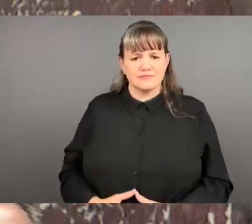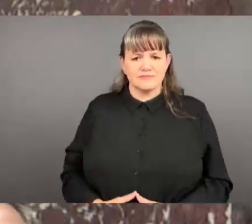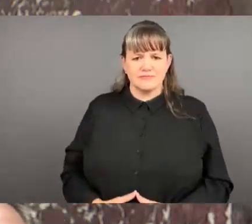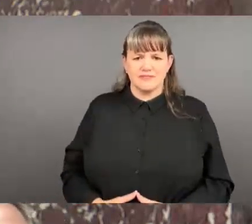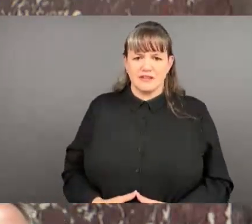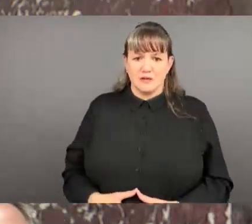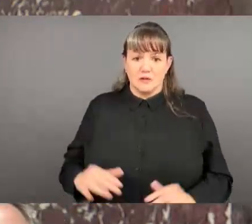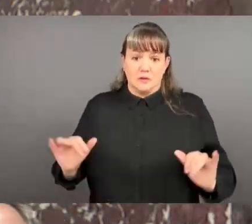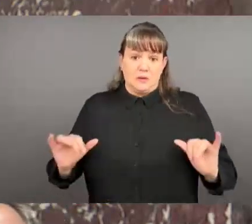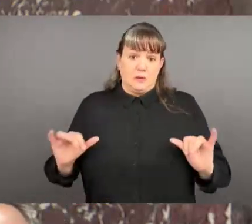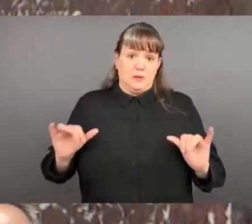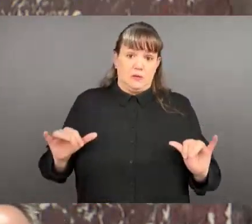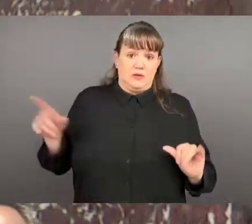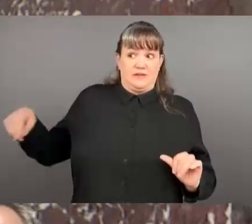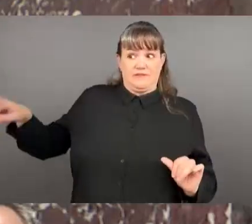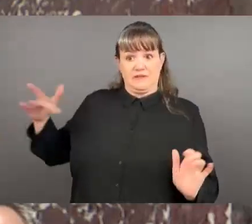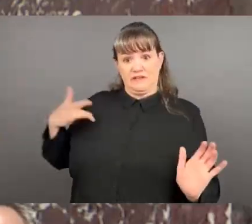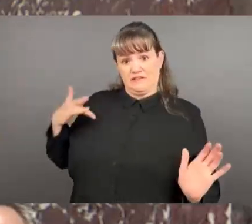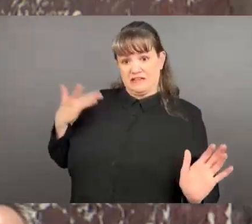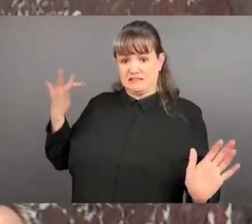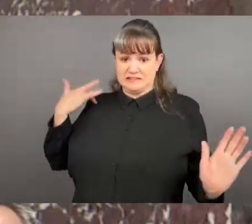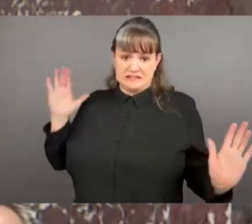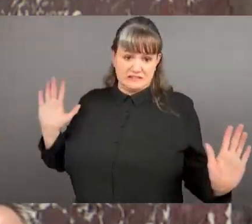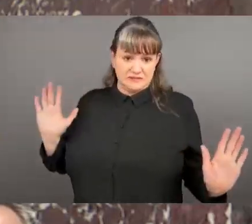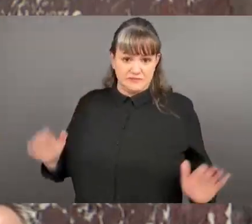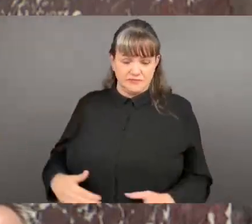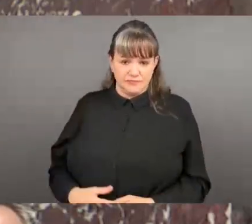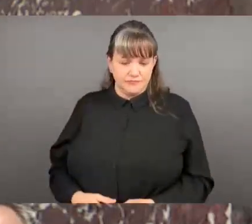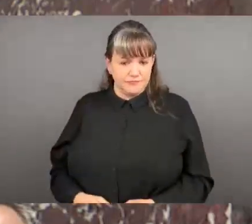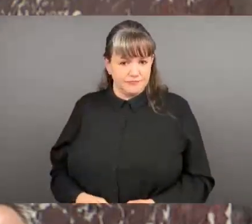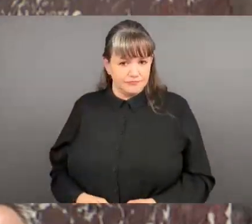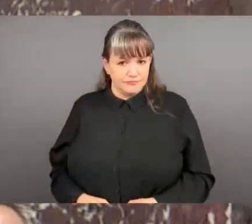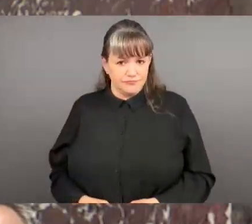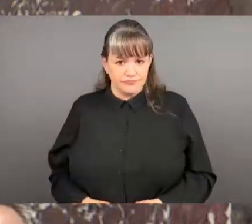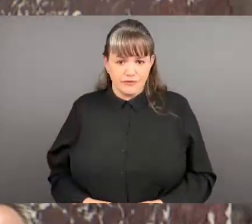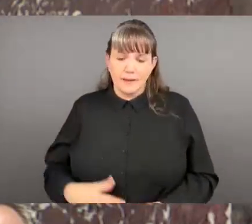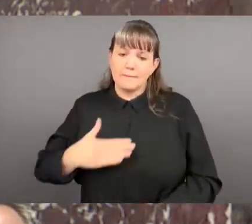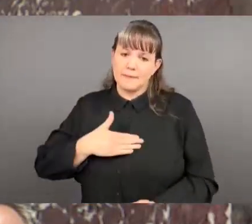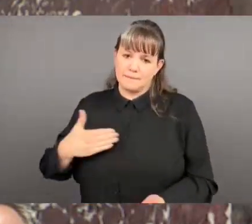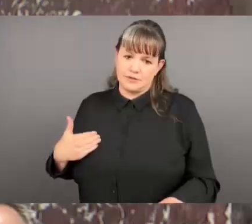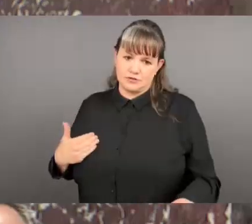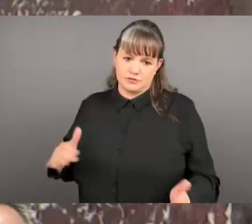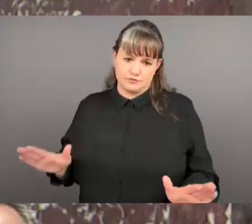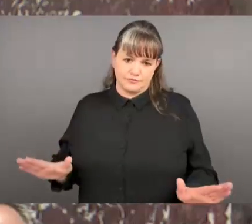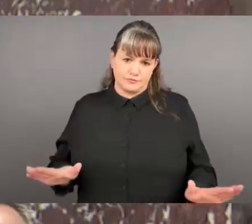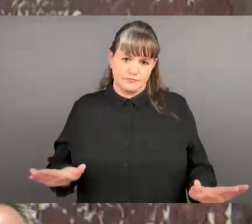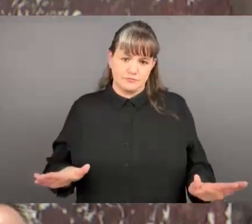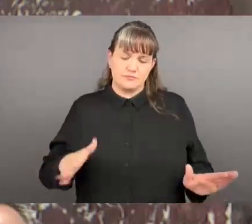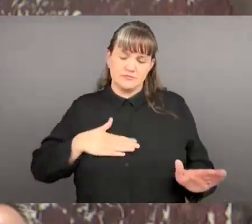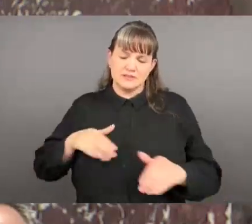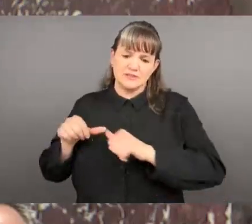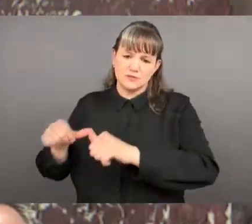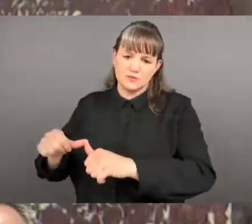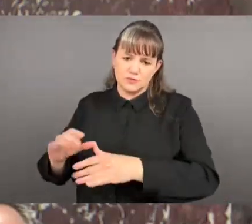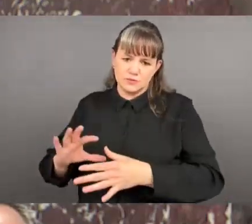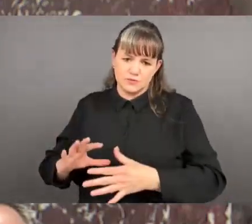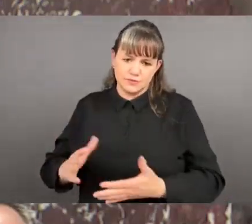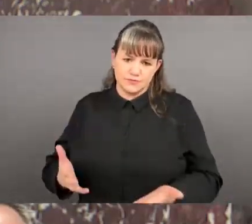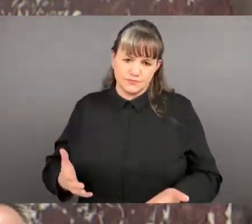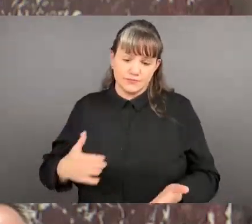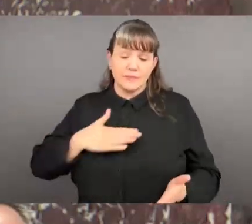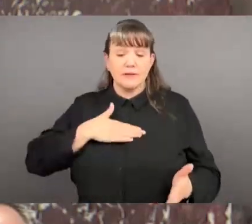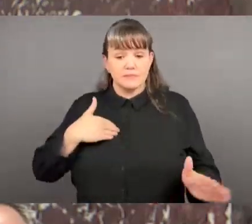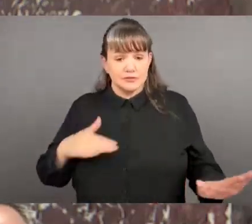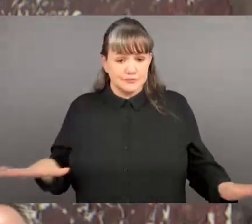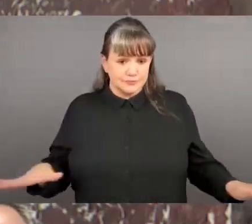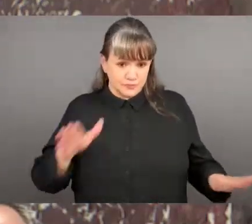question, please. Member, please continue. Member will continue. Thank you, Mr.